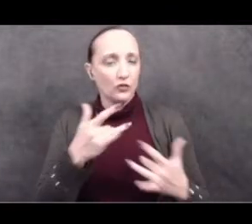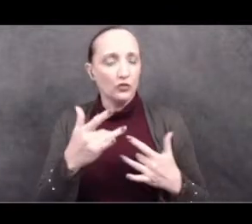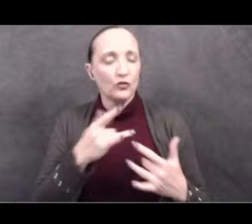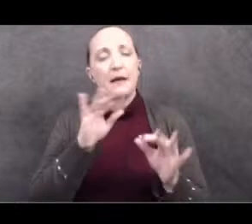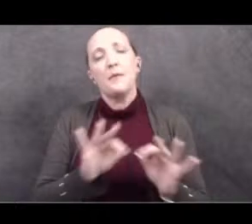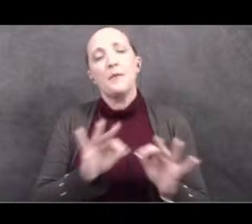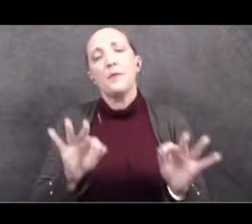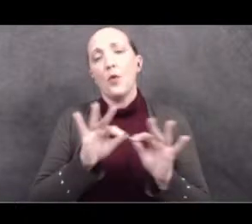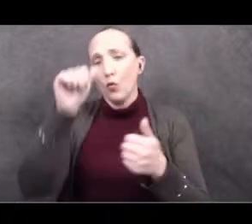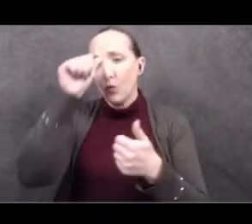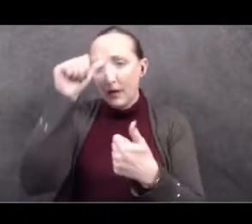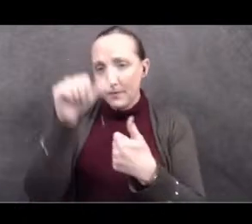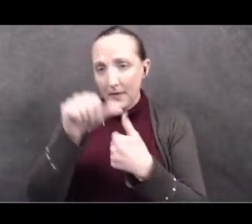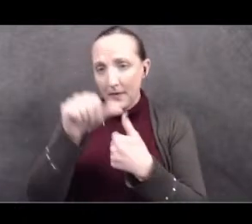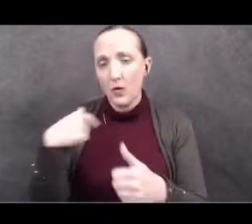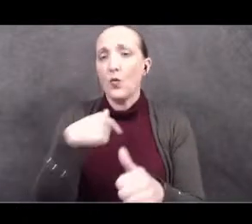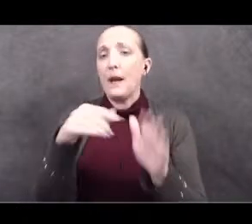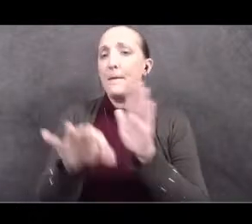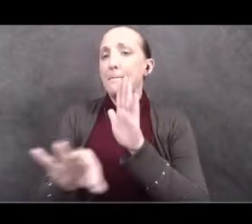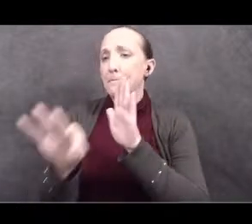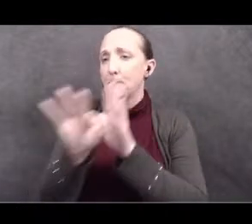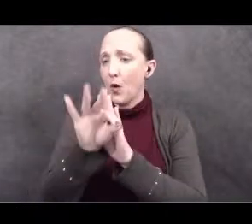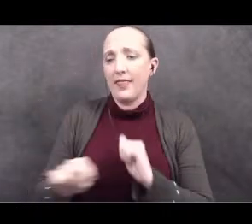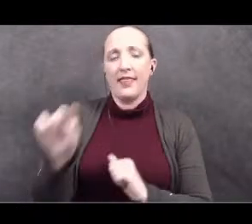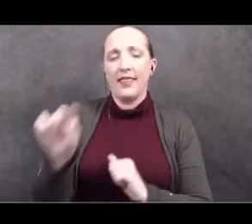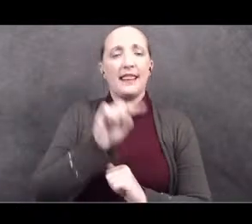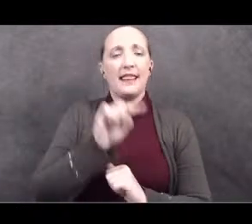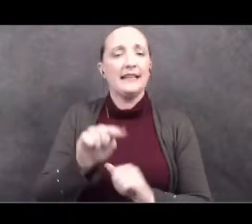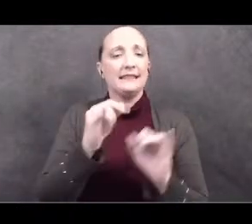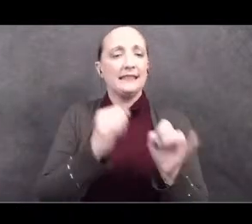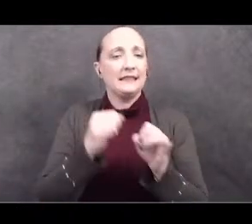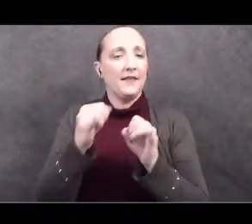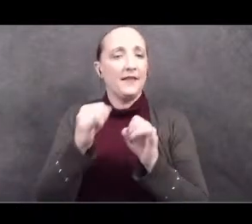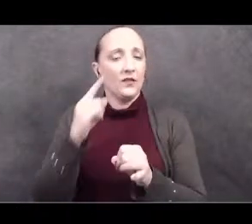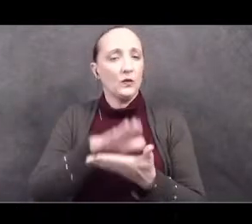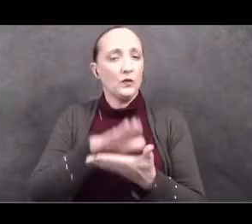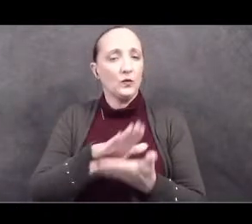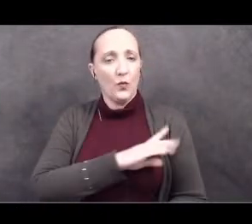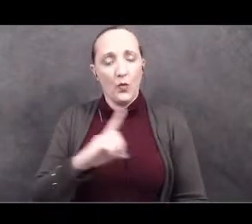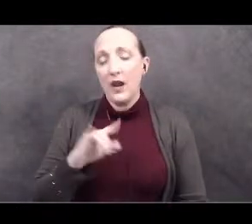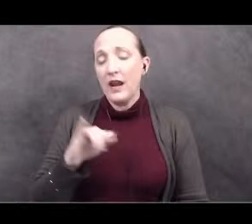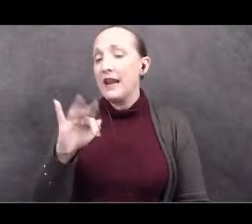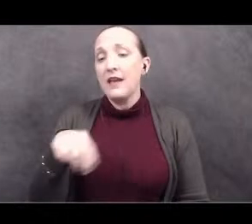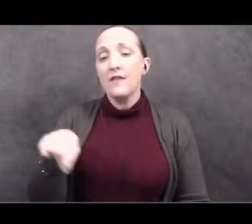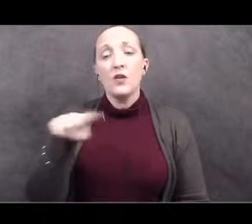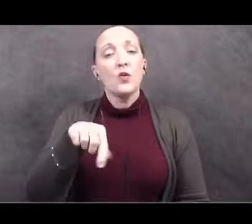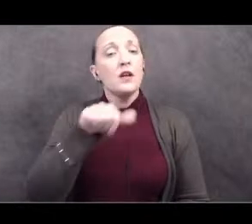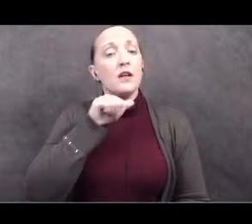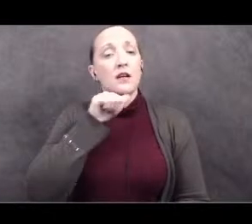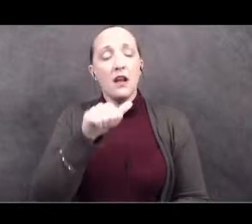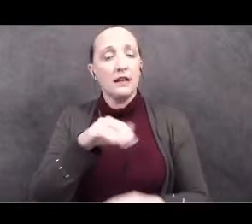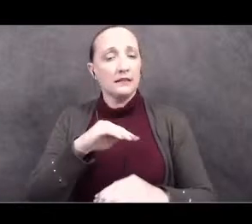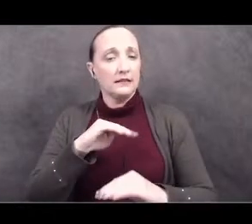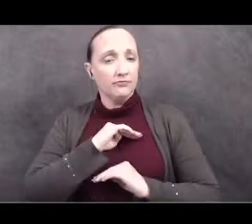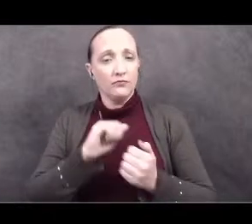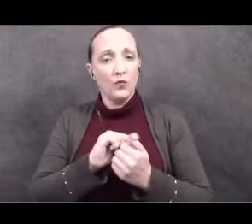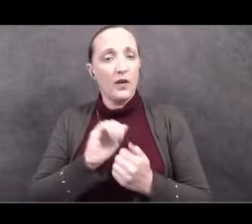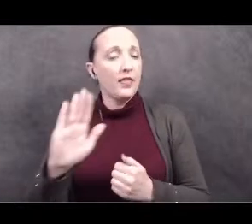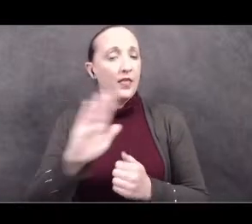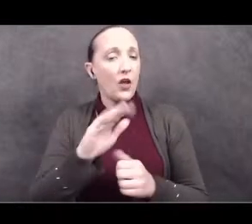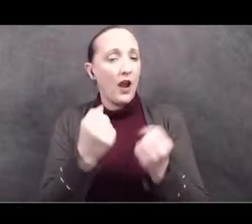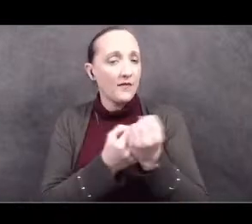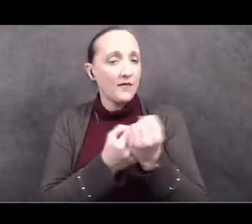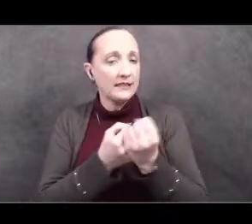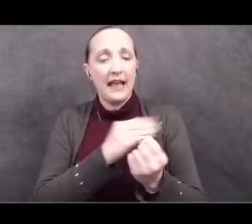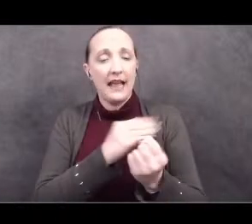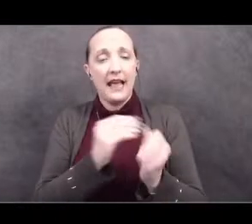have appointed these individuals for the school board if you are dissatisfied with their advocacy and Leadership remember their names on